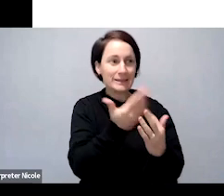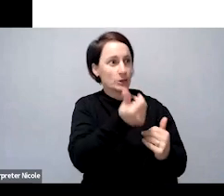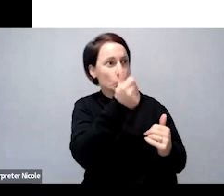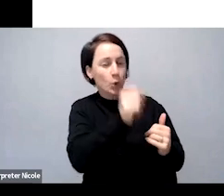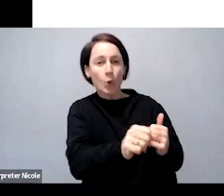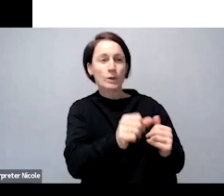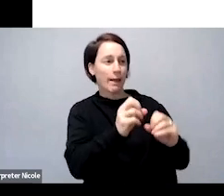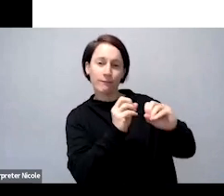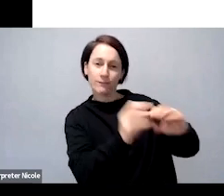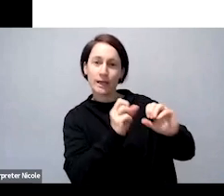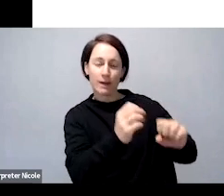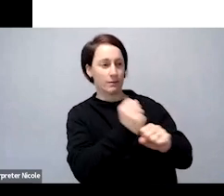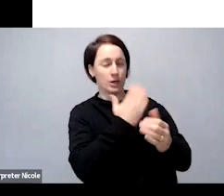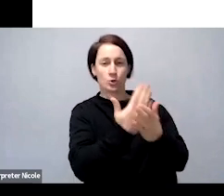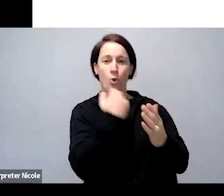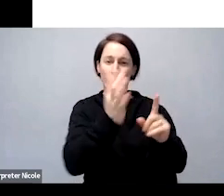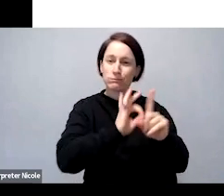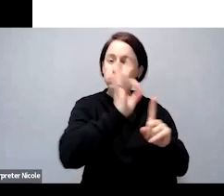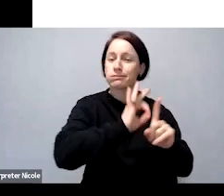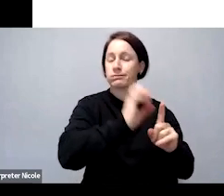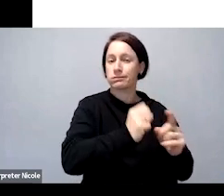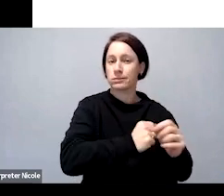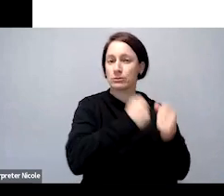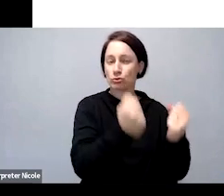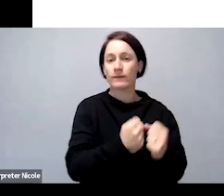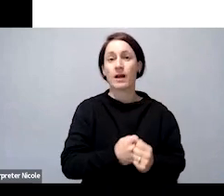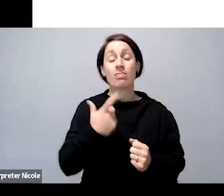develop them and make them better. And so that place is called